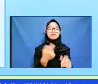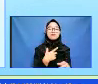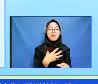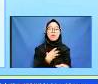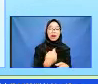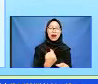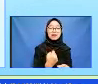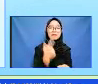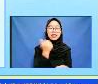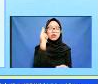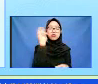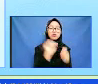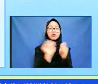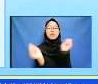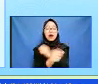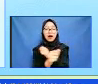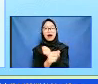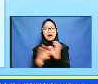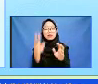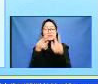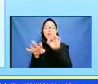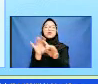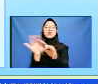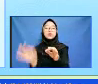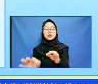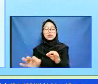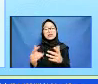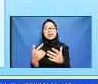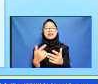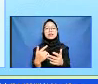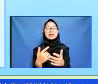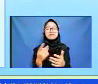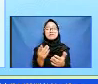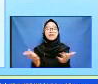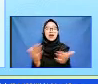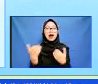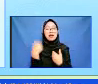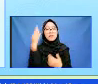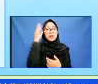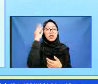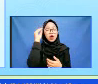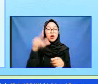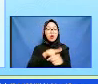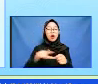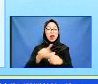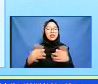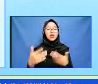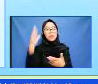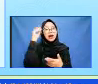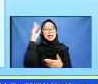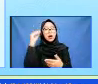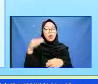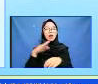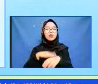knowledge, indigenous knowledge, expertise, can be used in the climate change mitigation and adaptation